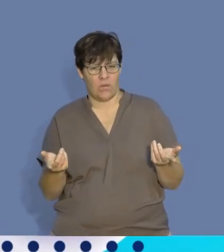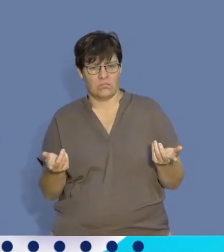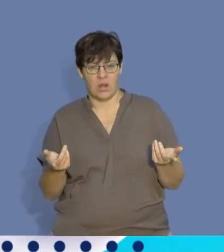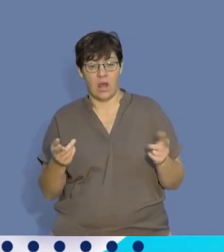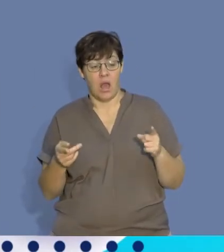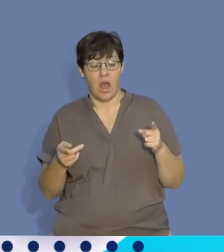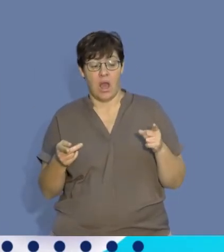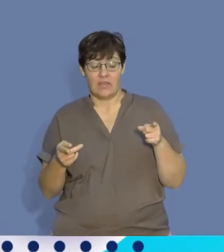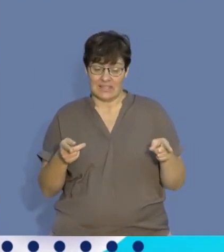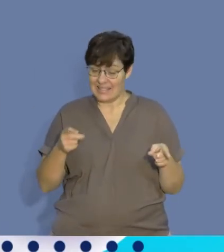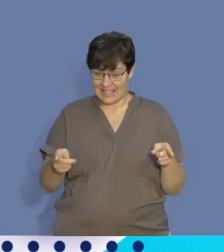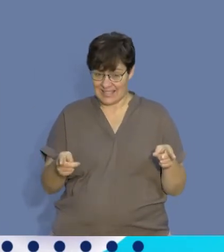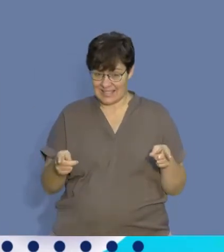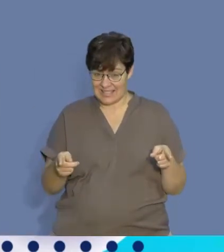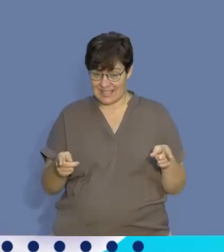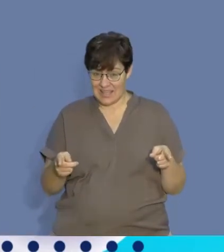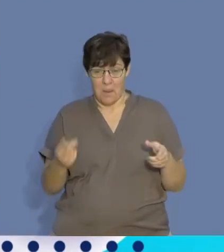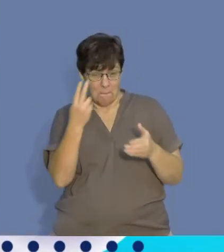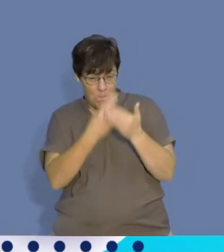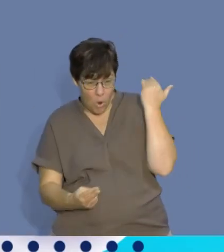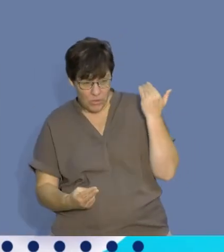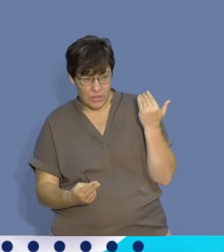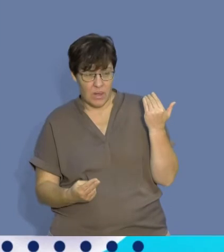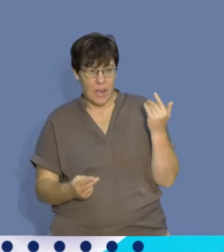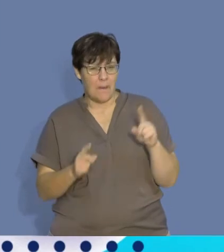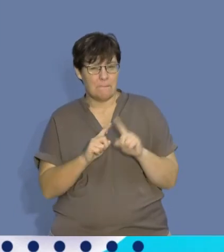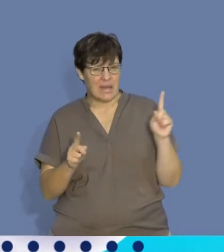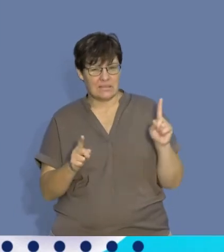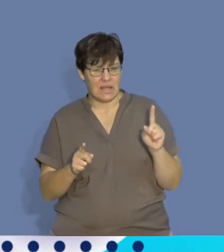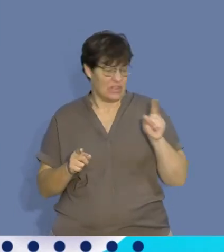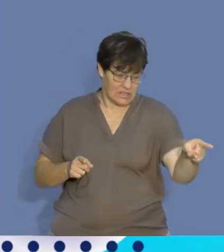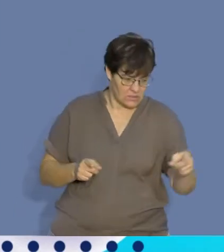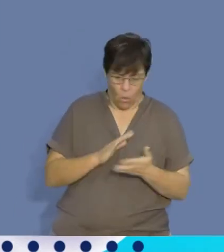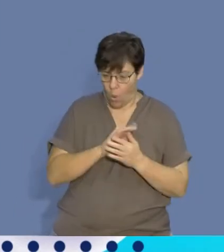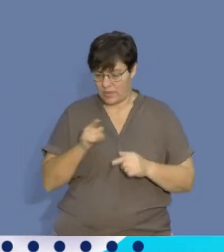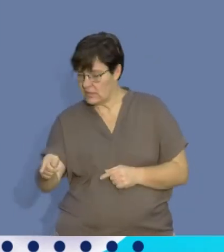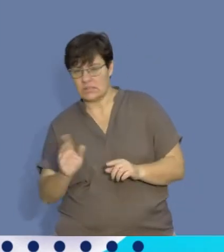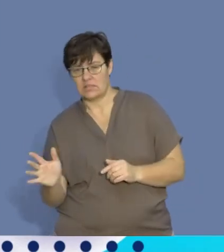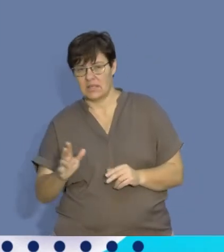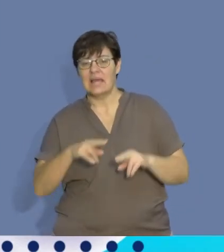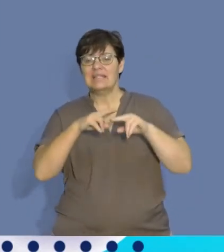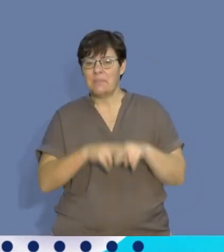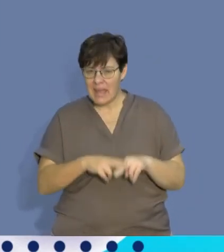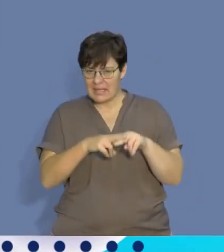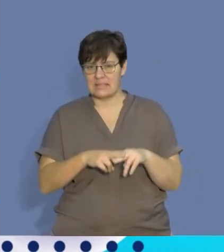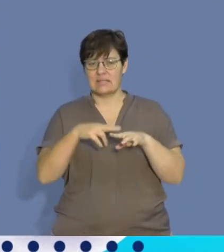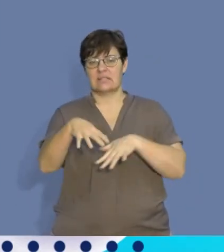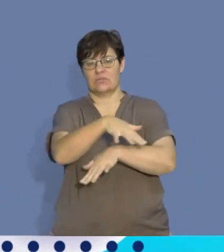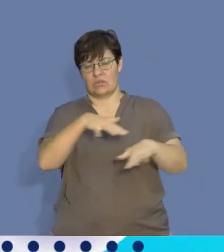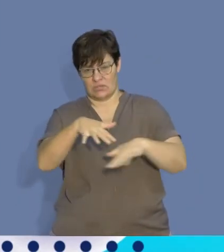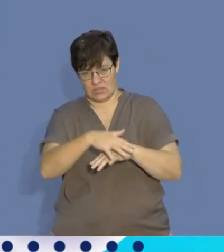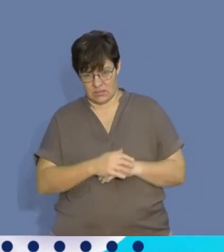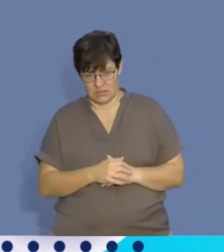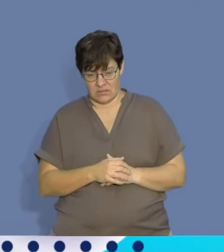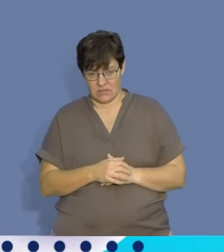neither, and it's both, because it depends on the situation. How do I